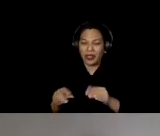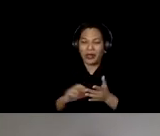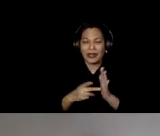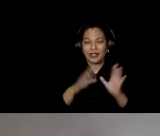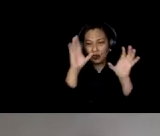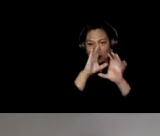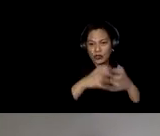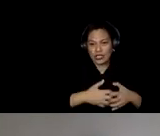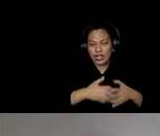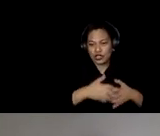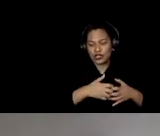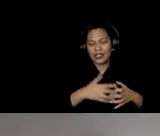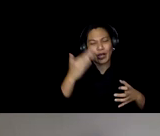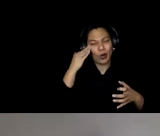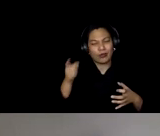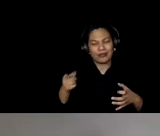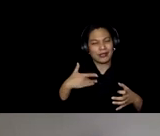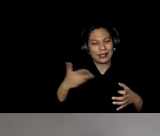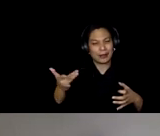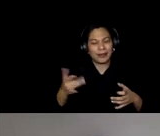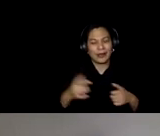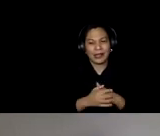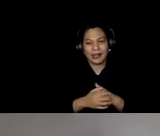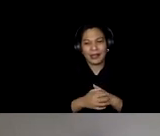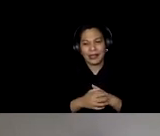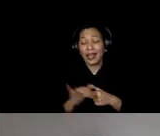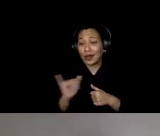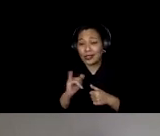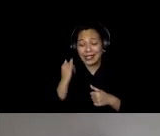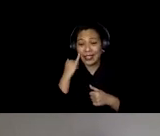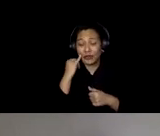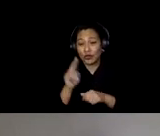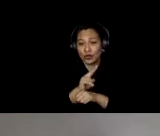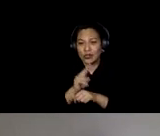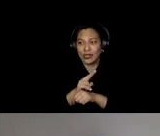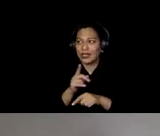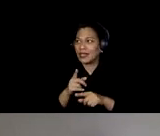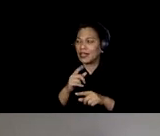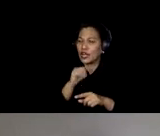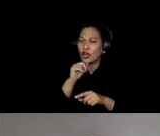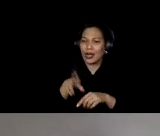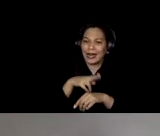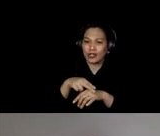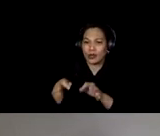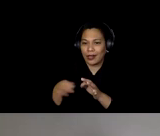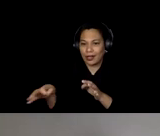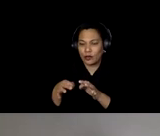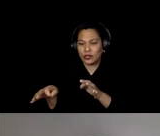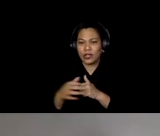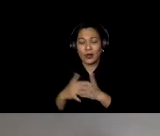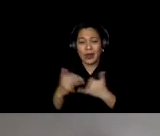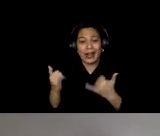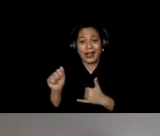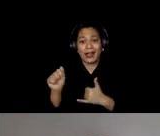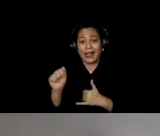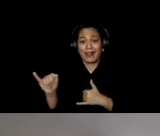engines know what you're doing, especially if you're using it in an unnatural way, because you know we're sort of entering the world of AI